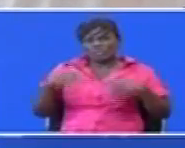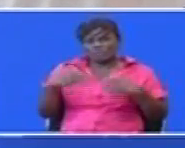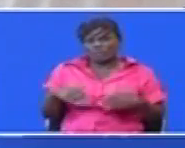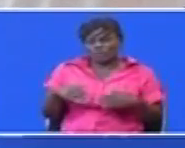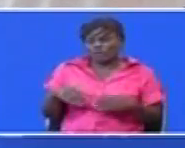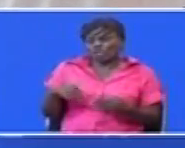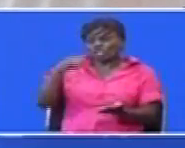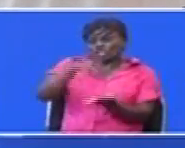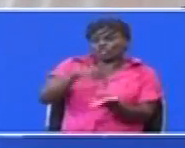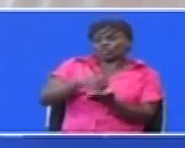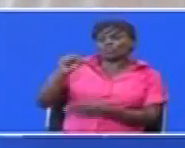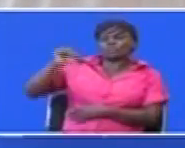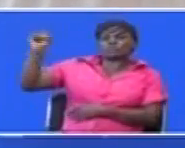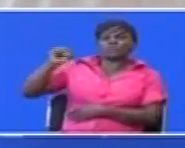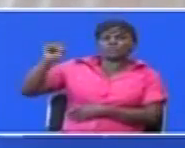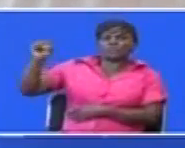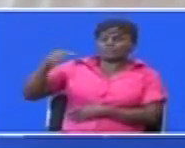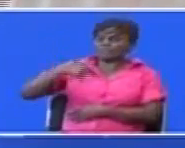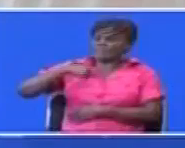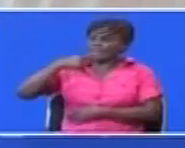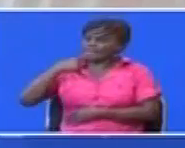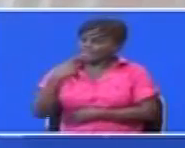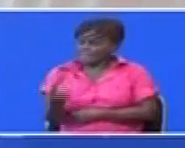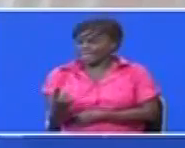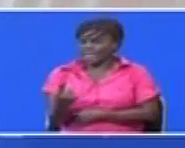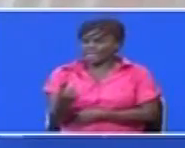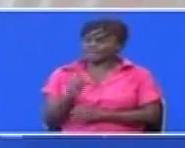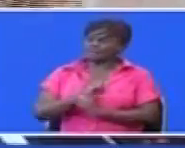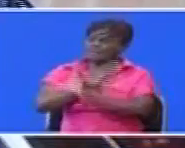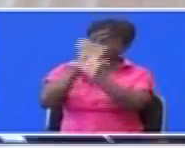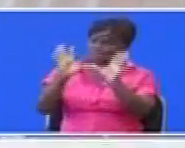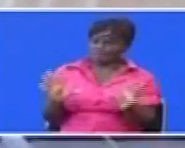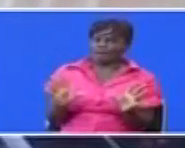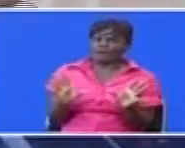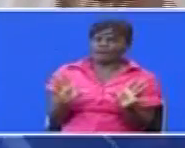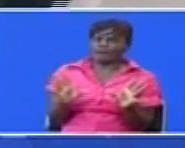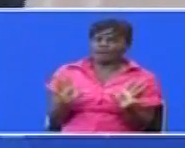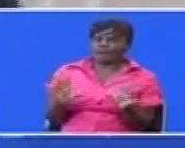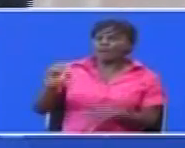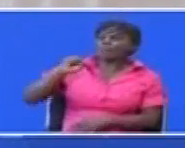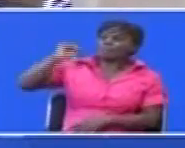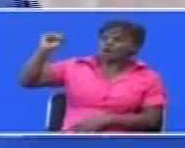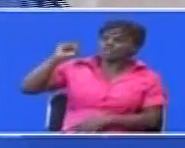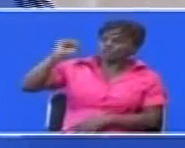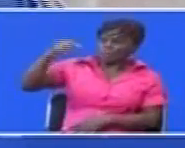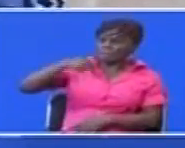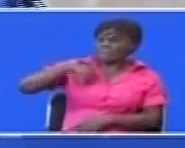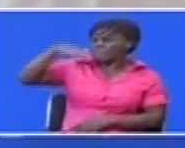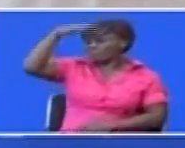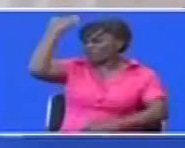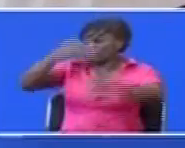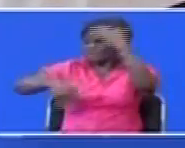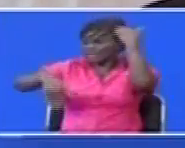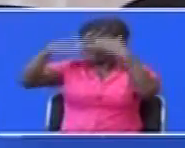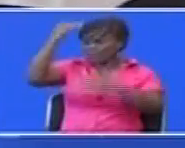kutegemea siasa. I want to send this message clear. Mambo ya siasa, I am a professor of